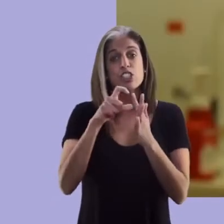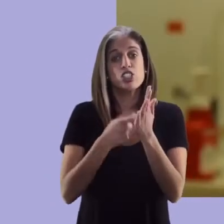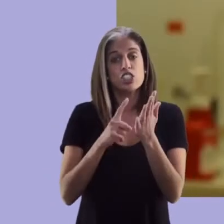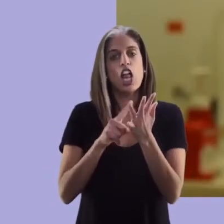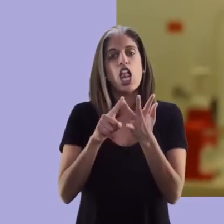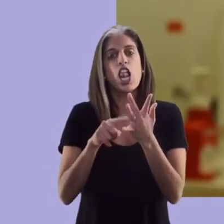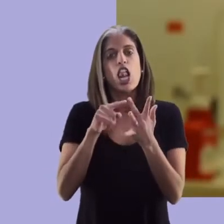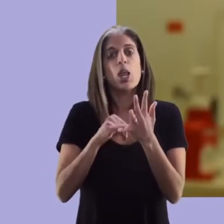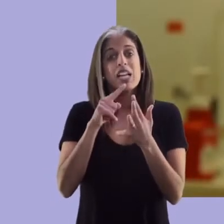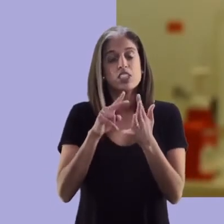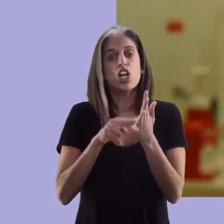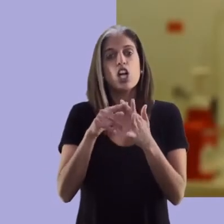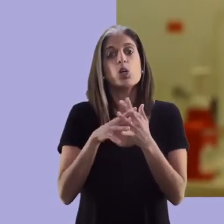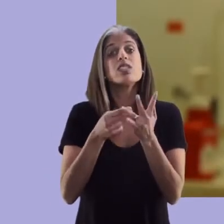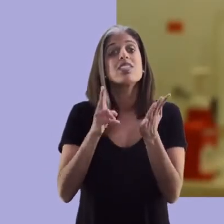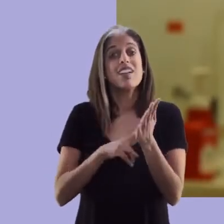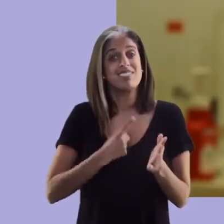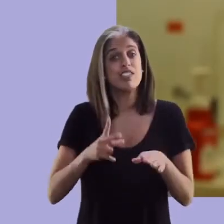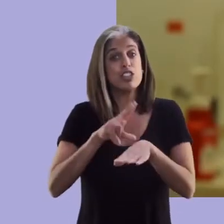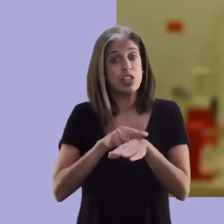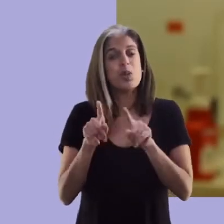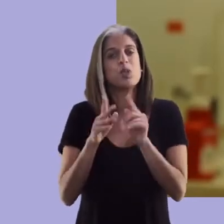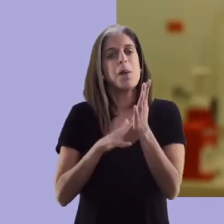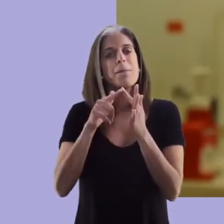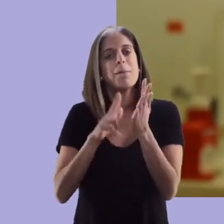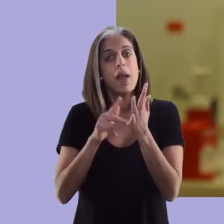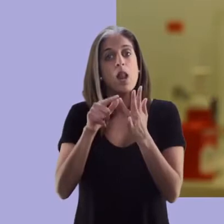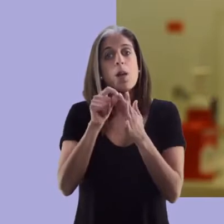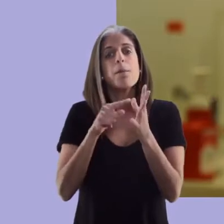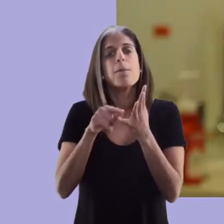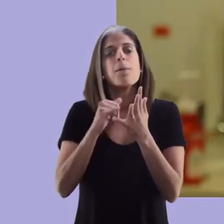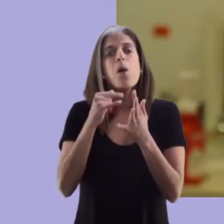I'm Dr Louise Newson, I'm a GP and a menopause expert in West Midlands.